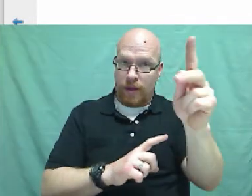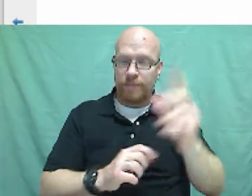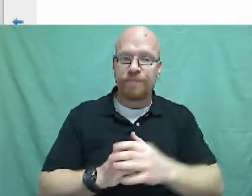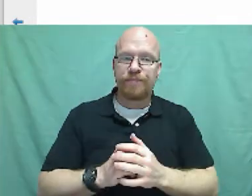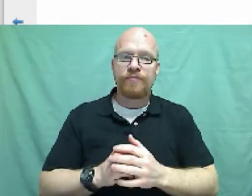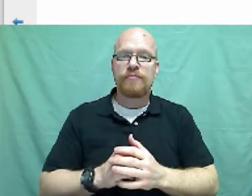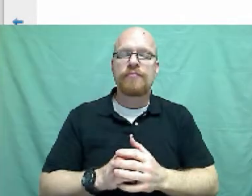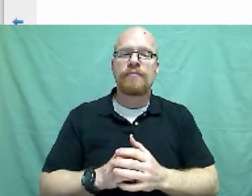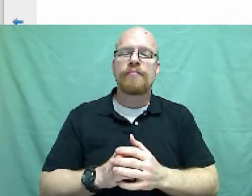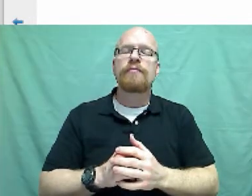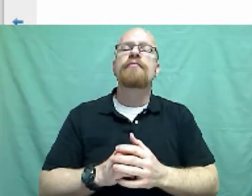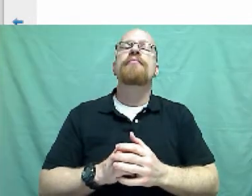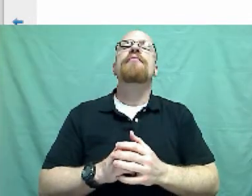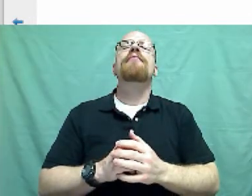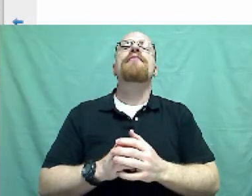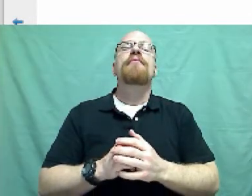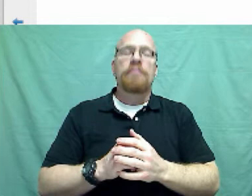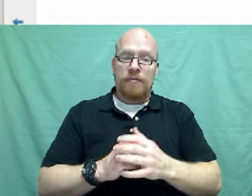-3